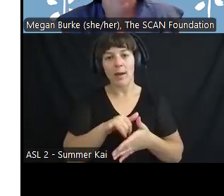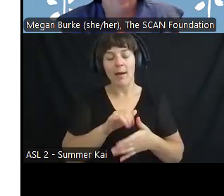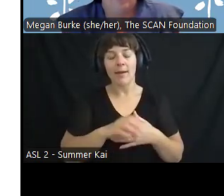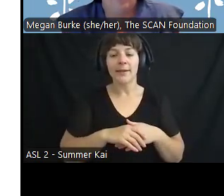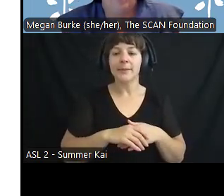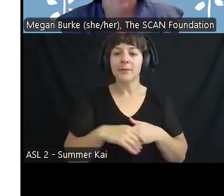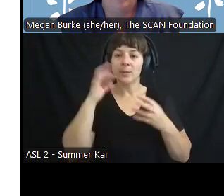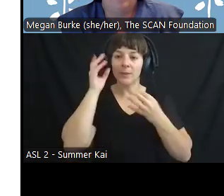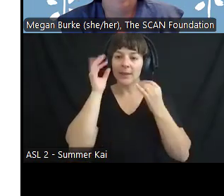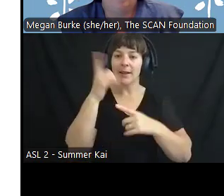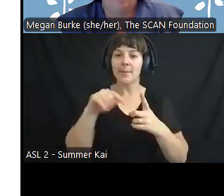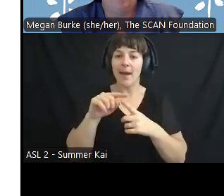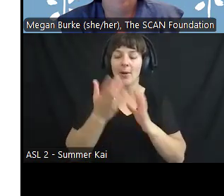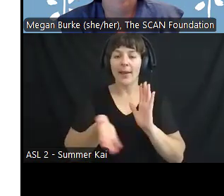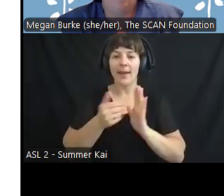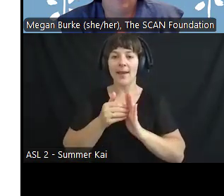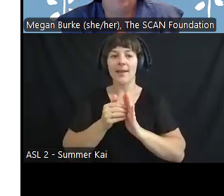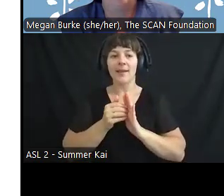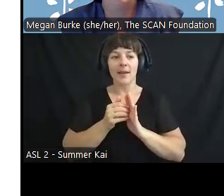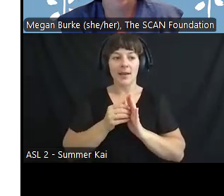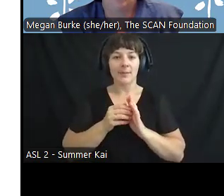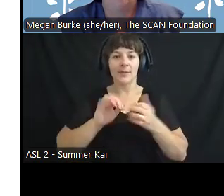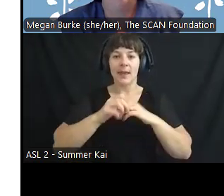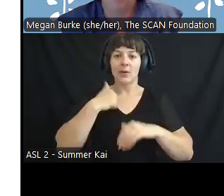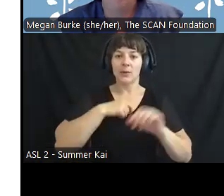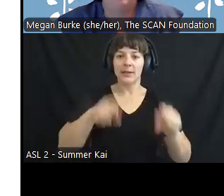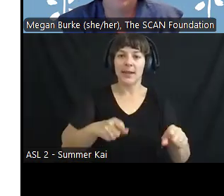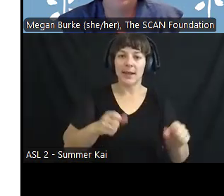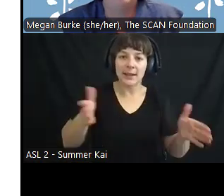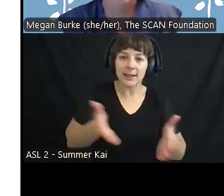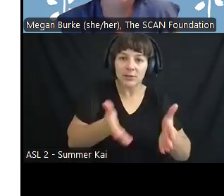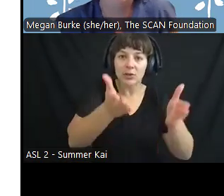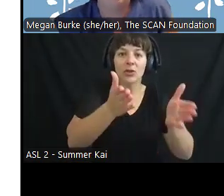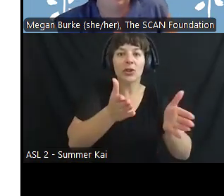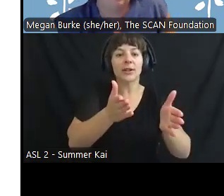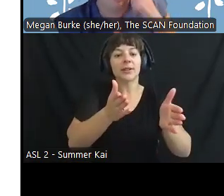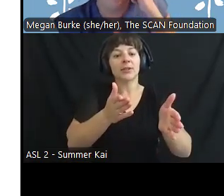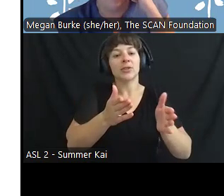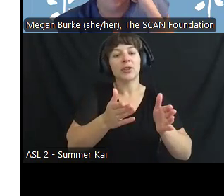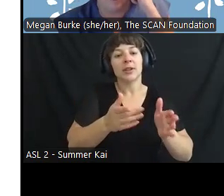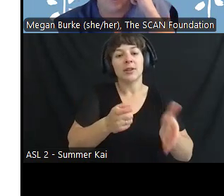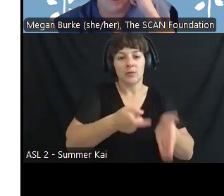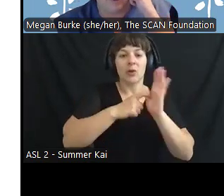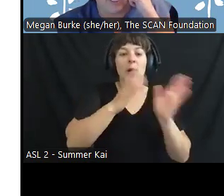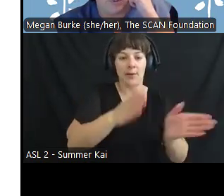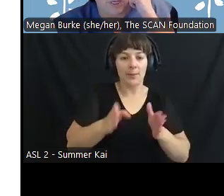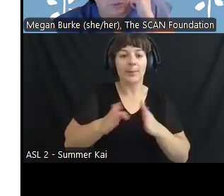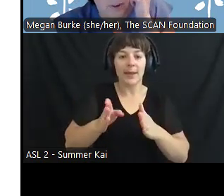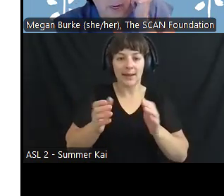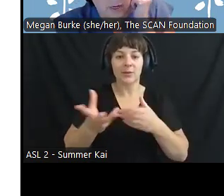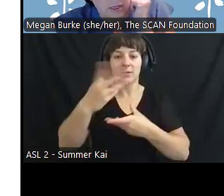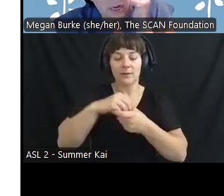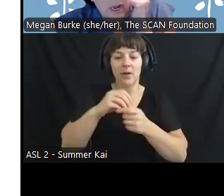So thinking about, again, how we require plans to contract with those knowledgeable and